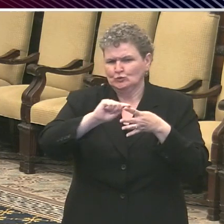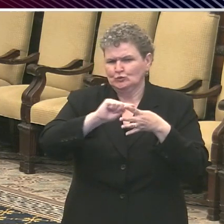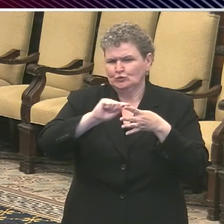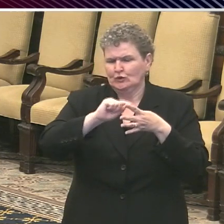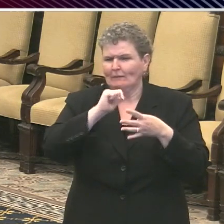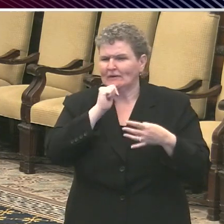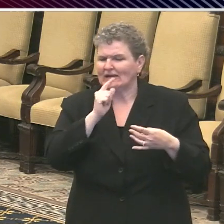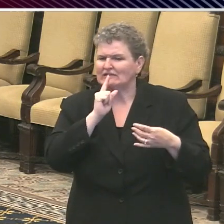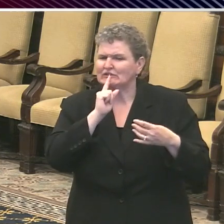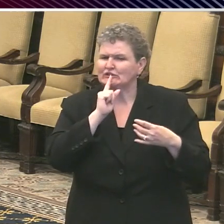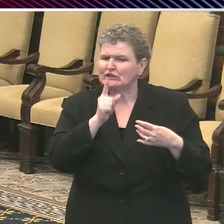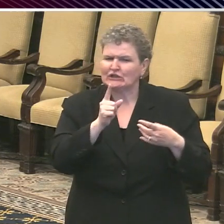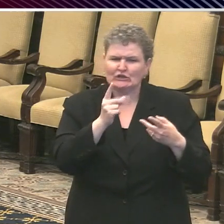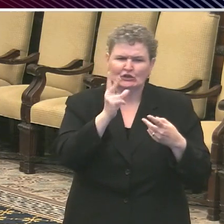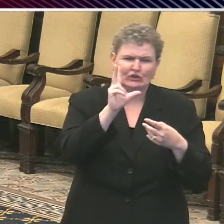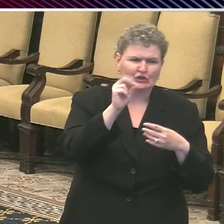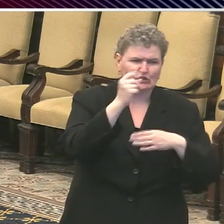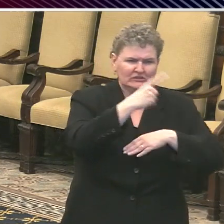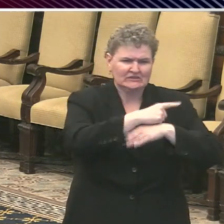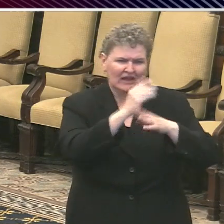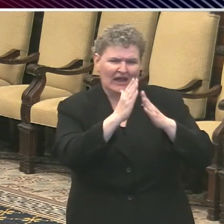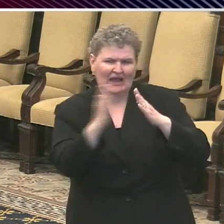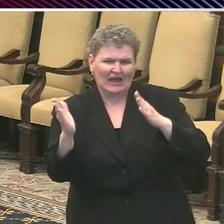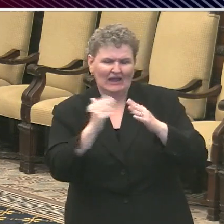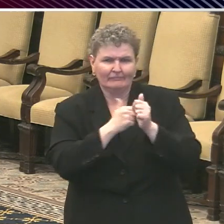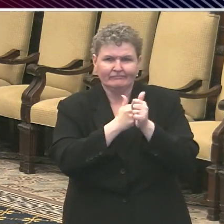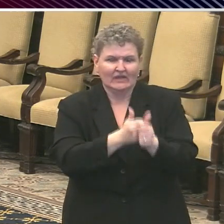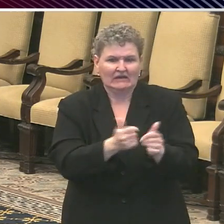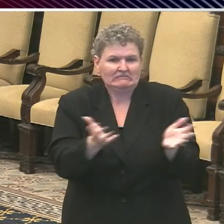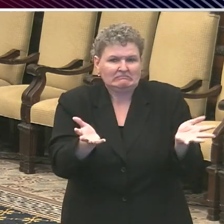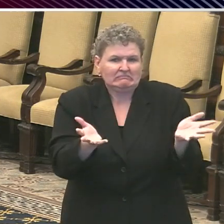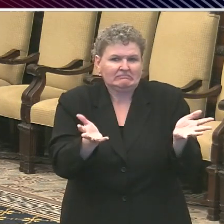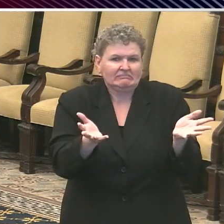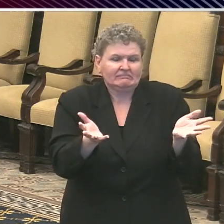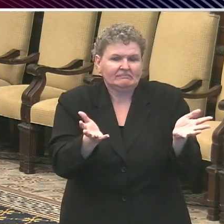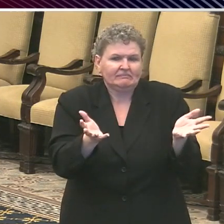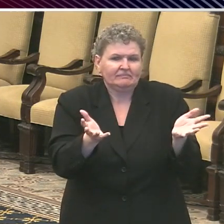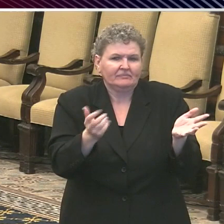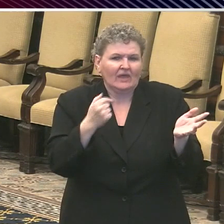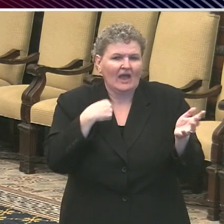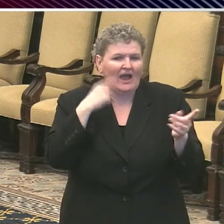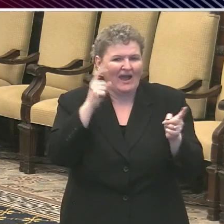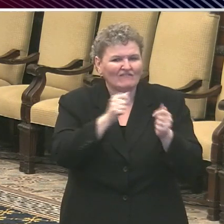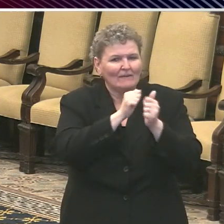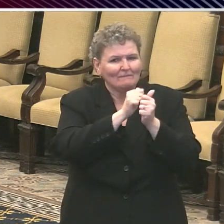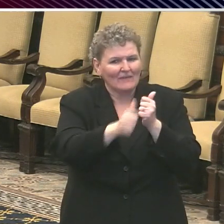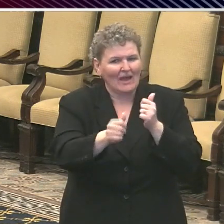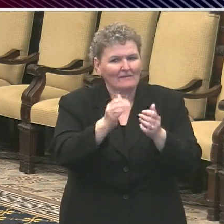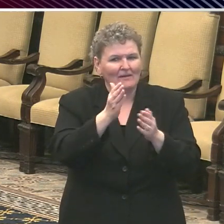potentially not making the 30-day requirement for PICA, but we have to have it passed before the end of the fiscal year.